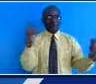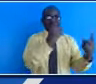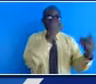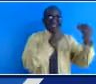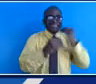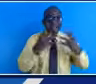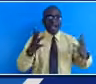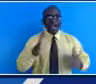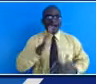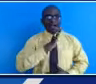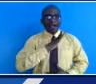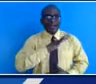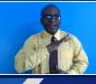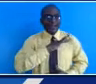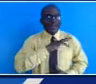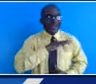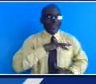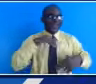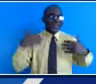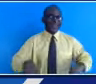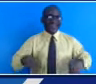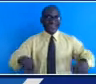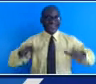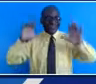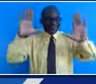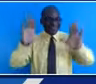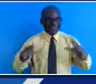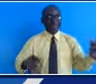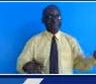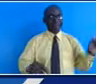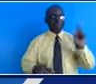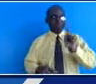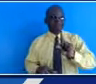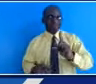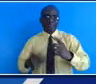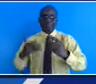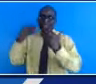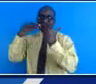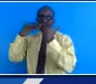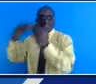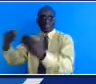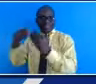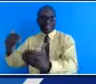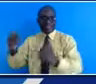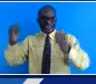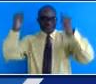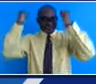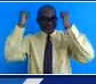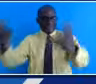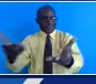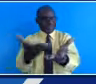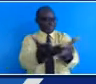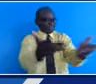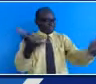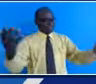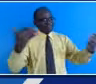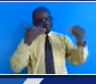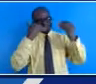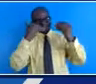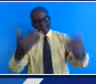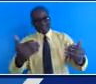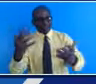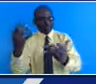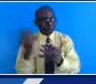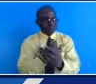County Executive, thank you so much for having us all here and give us the opportunity to say a few words here. As Robin said, the whole situation, I think the